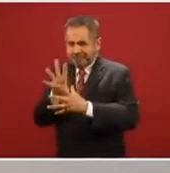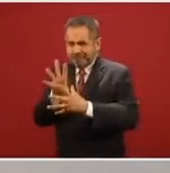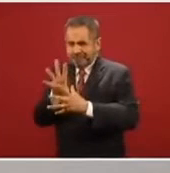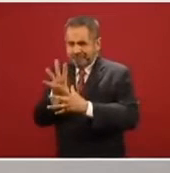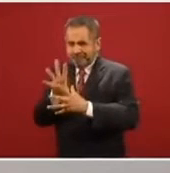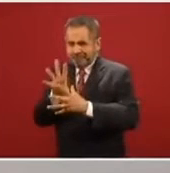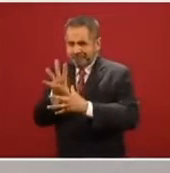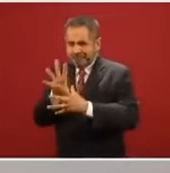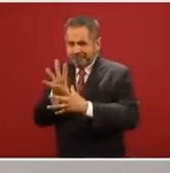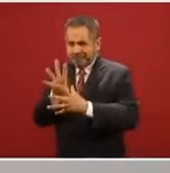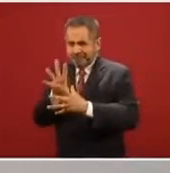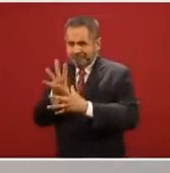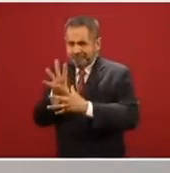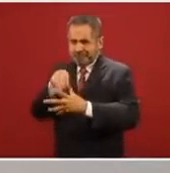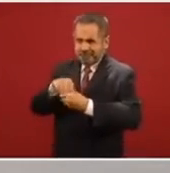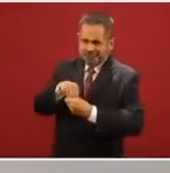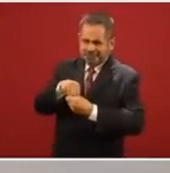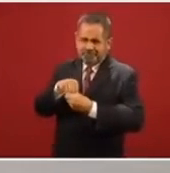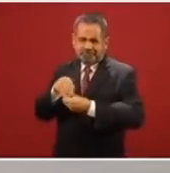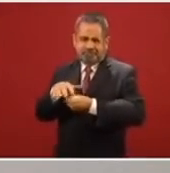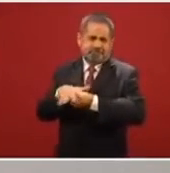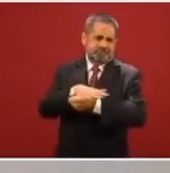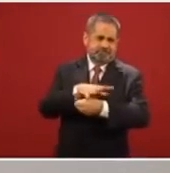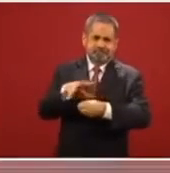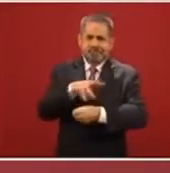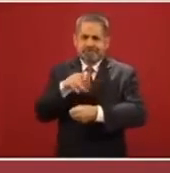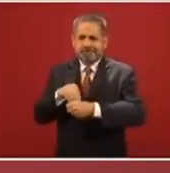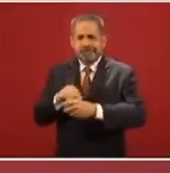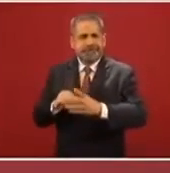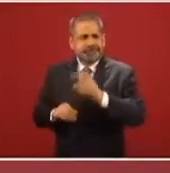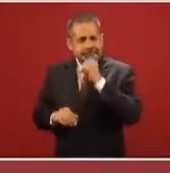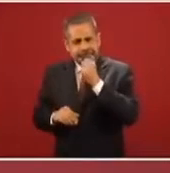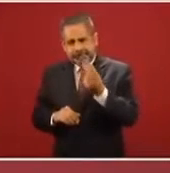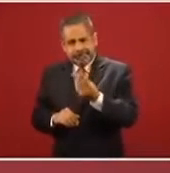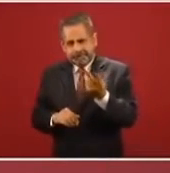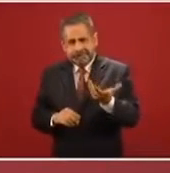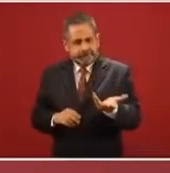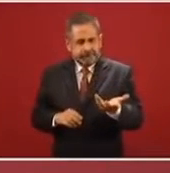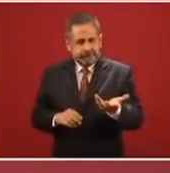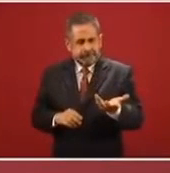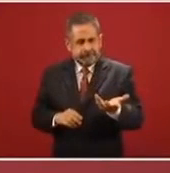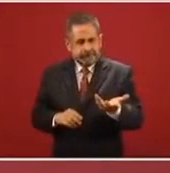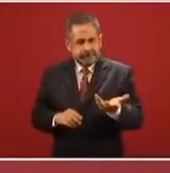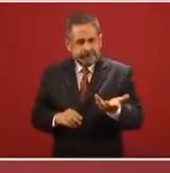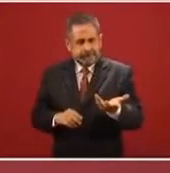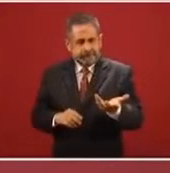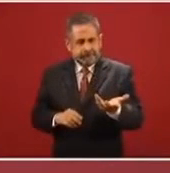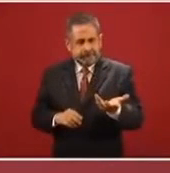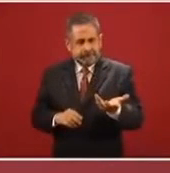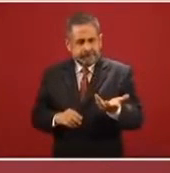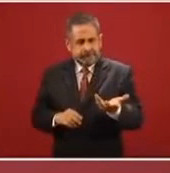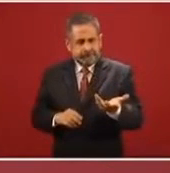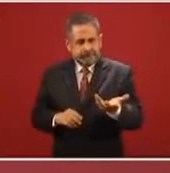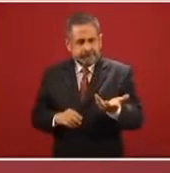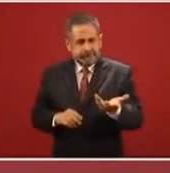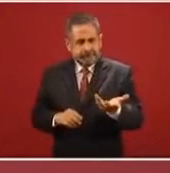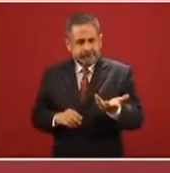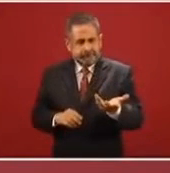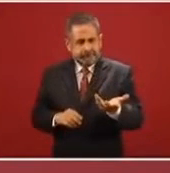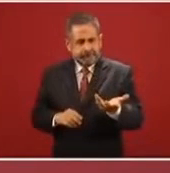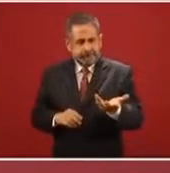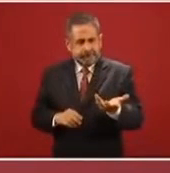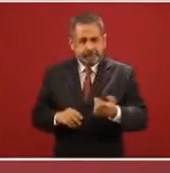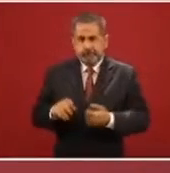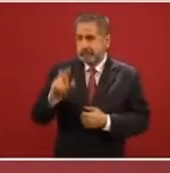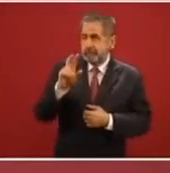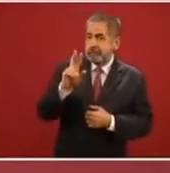is vastly larger, que representan el 80% de that represent 80%